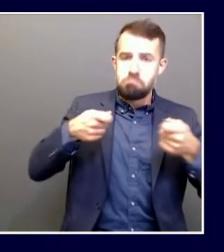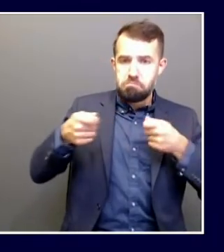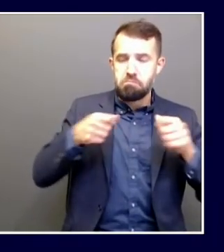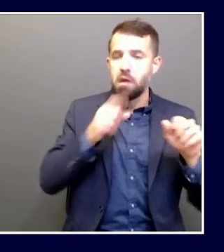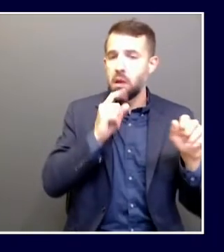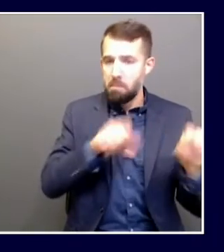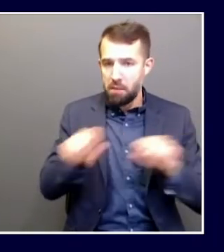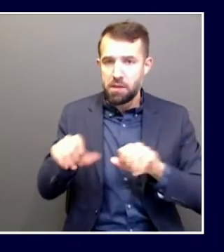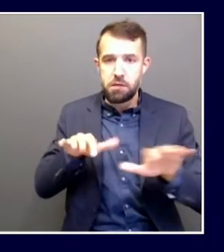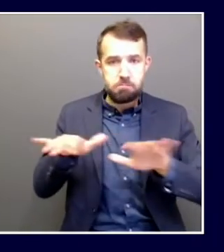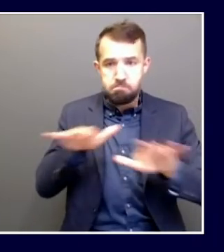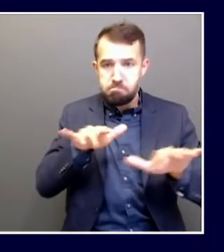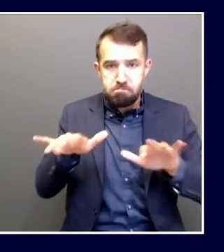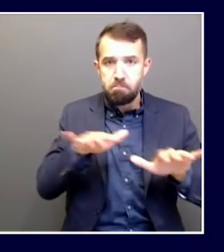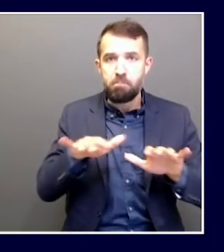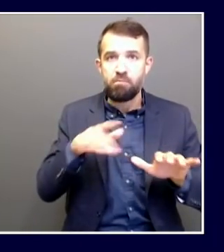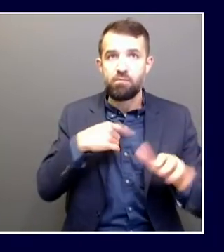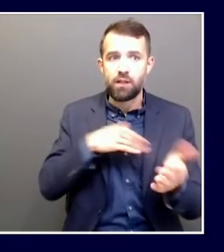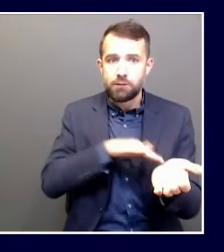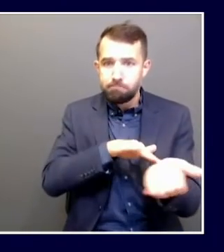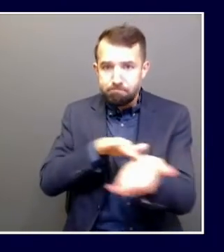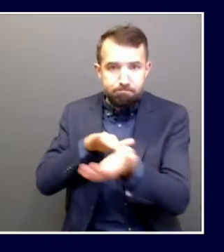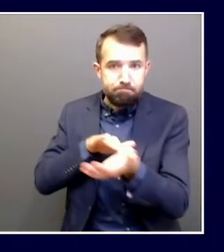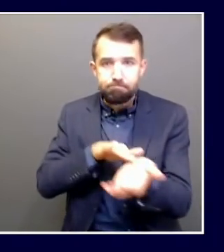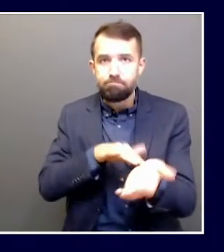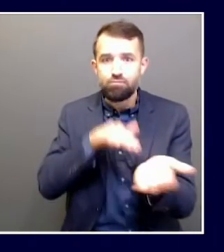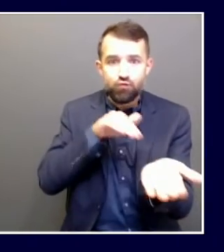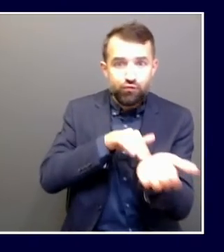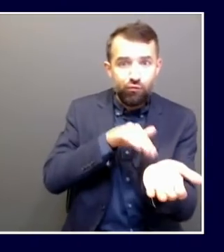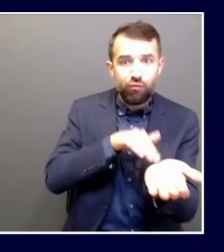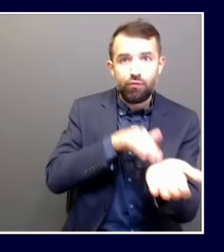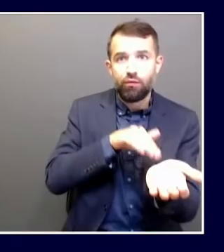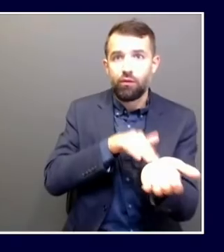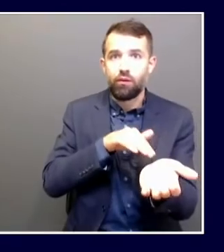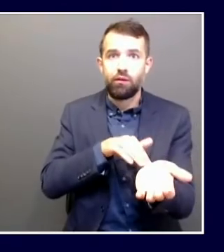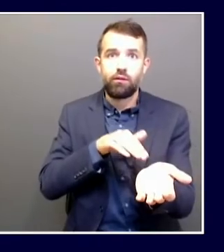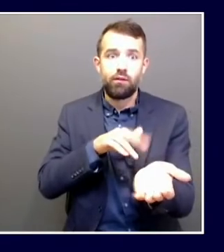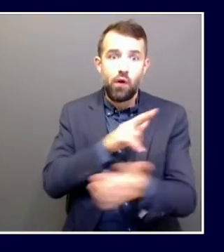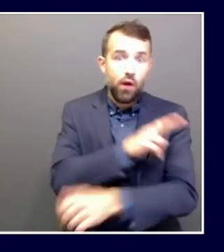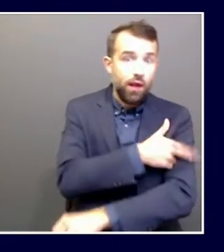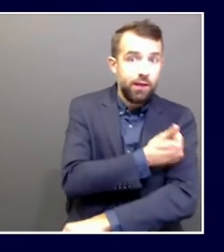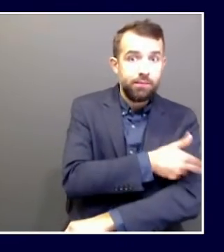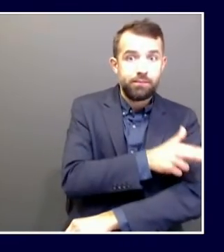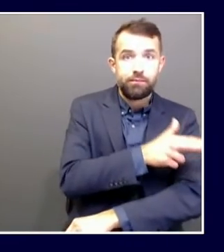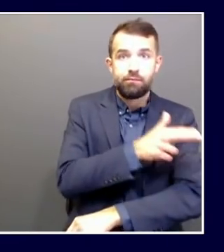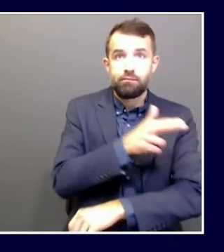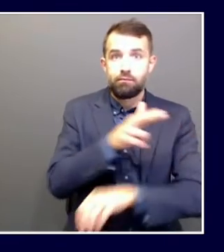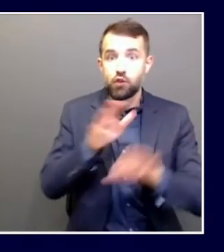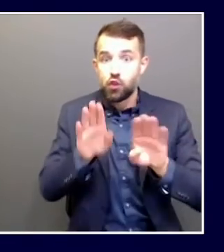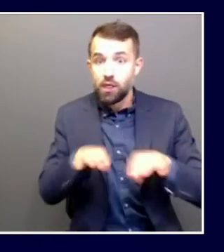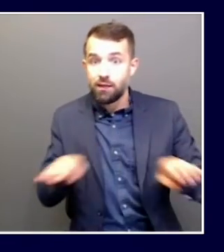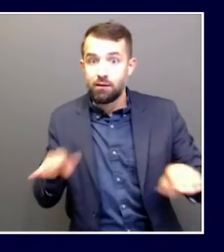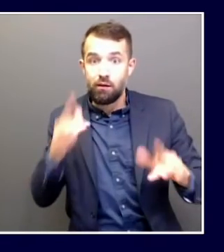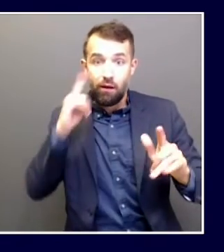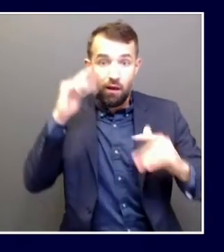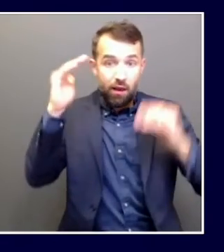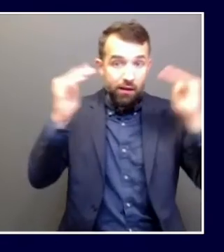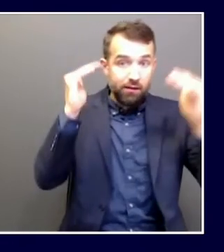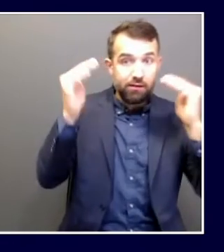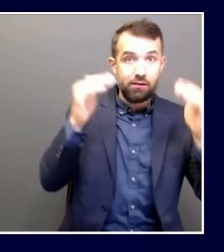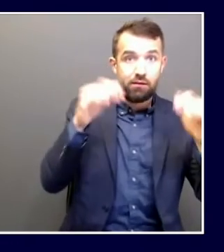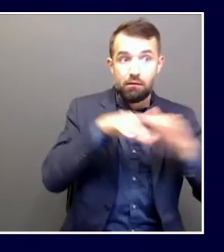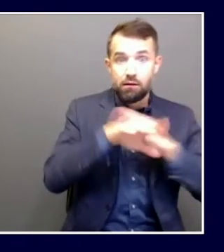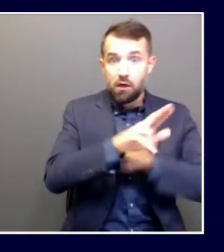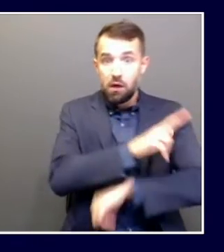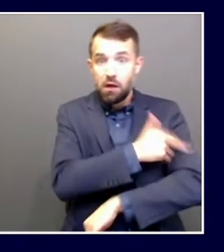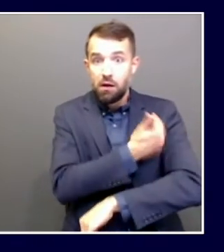a sense of both pediatric and adult hospitalizations. They're certainly sad insofar as that's a lot of